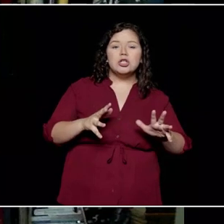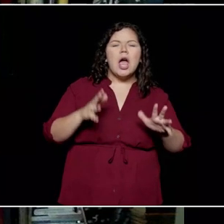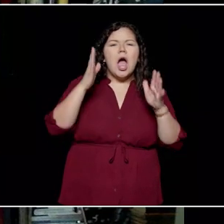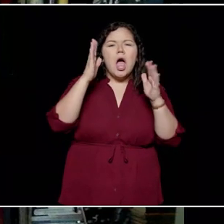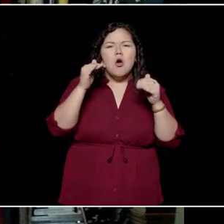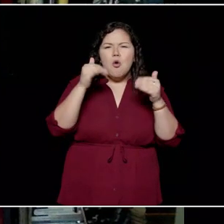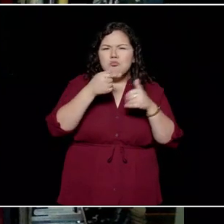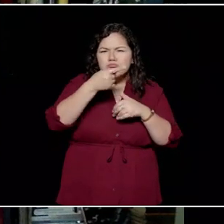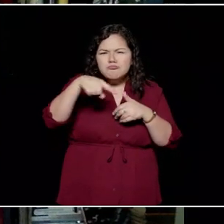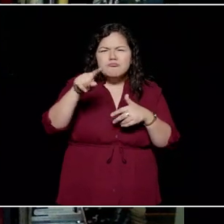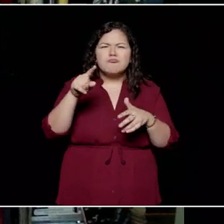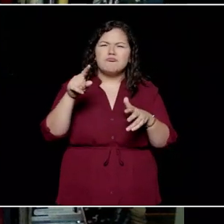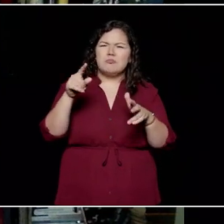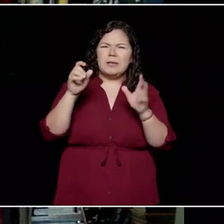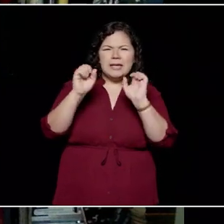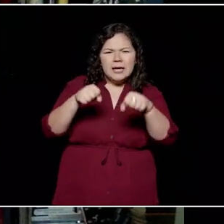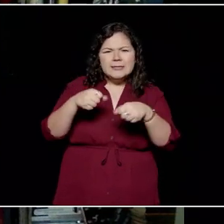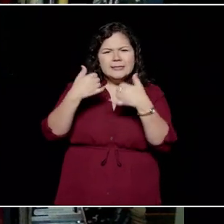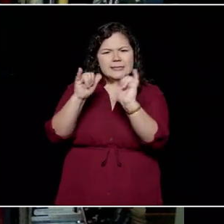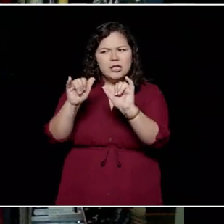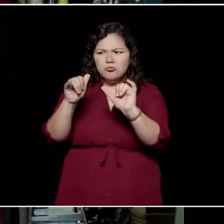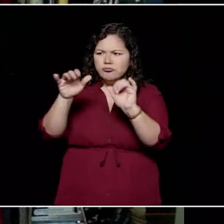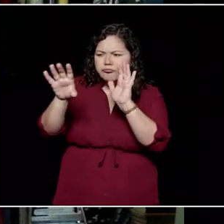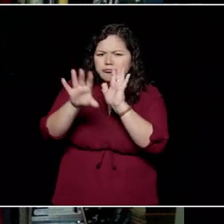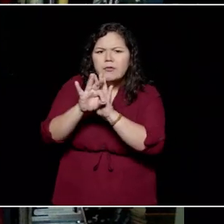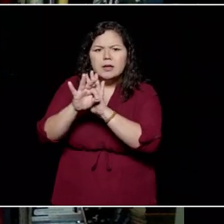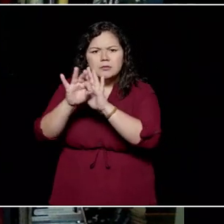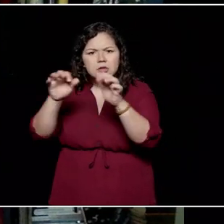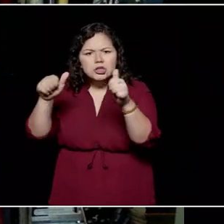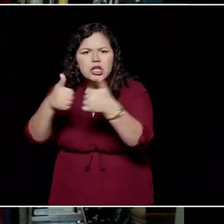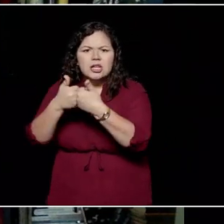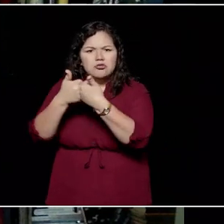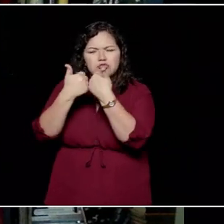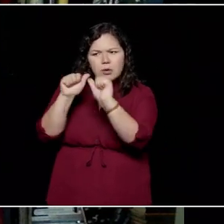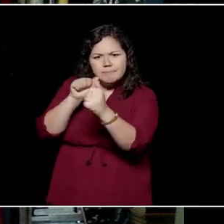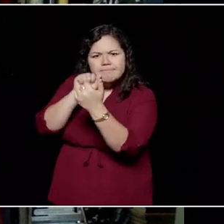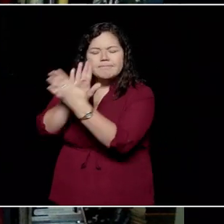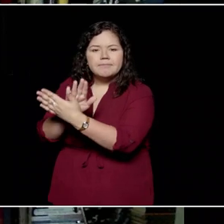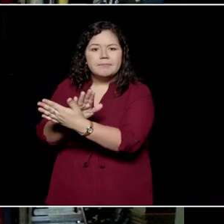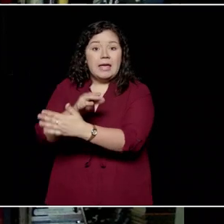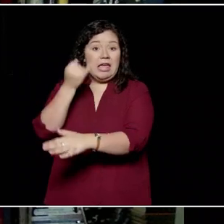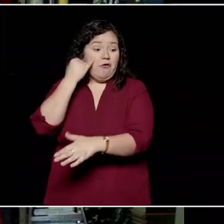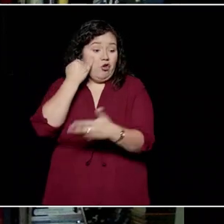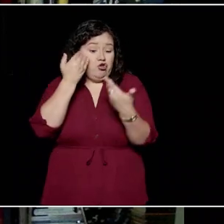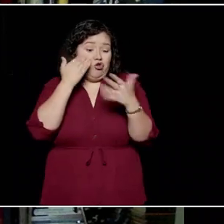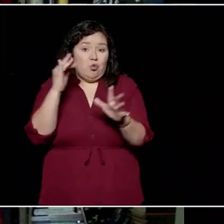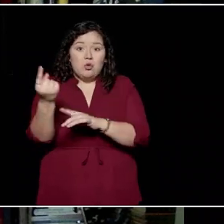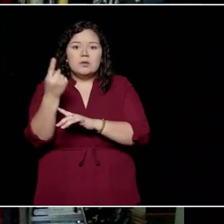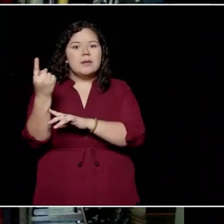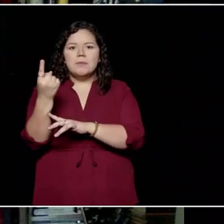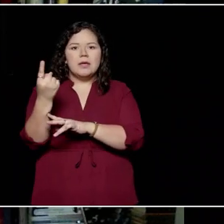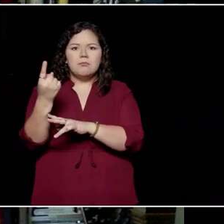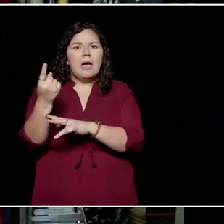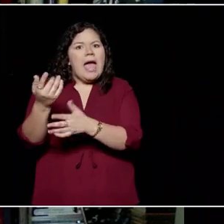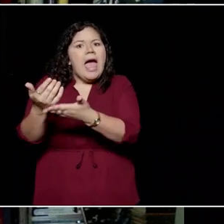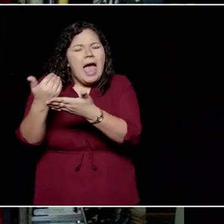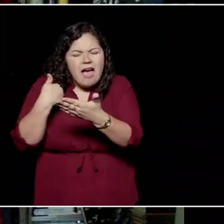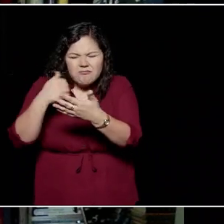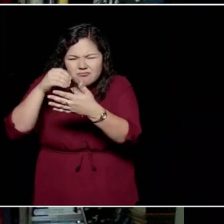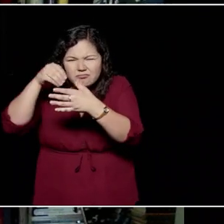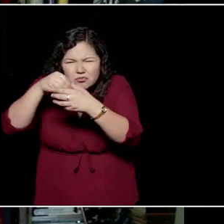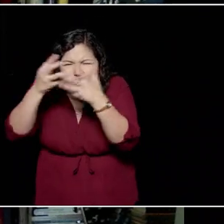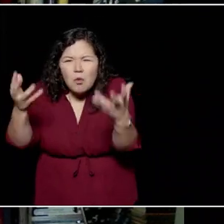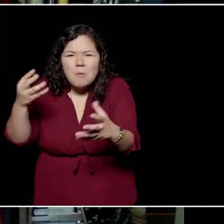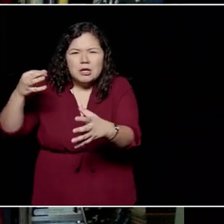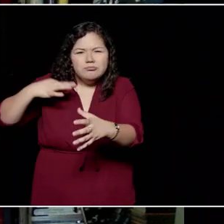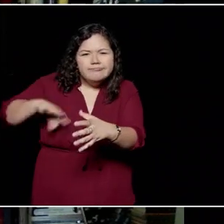know this. You have a tremendous advantage that stems from what you don't know. When I was in my early 20s,